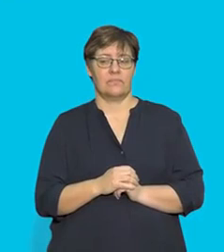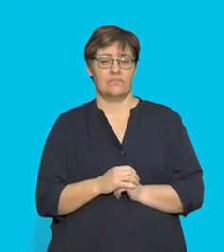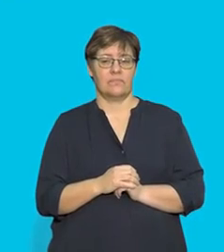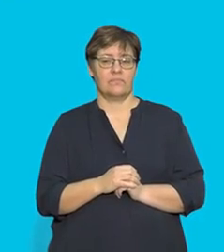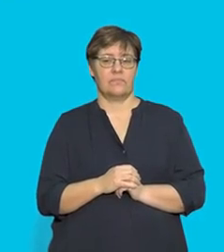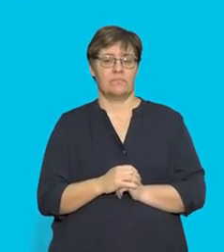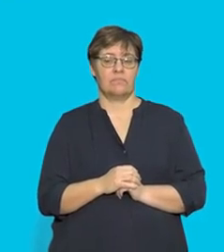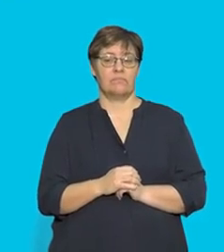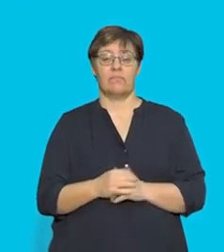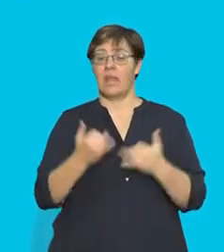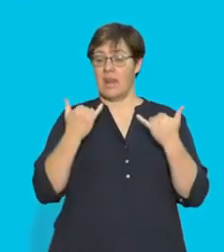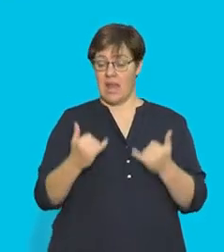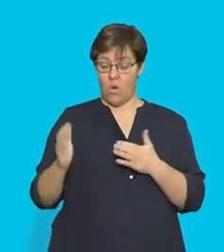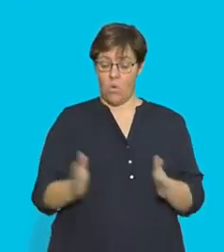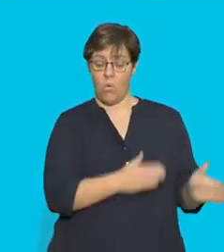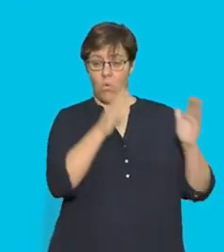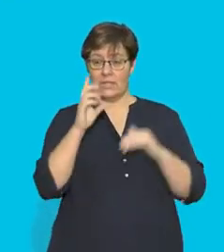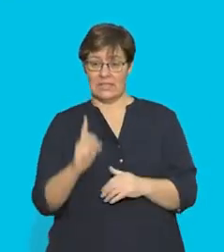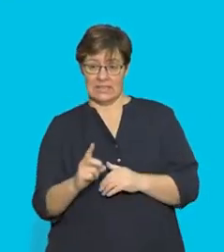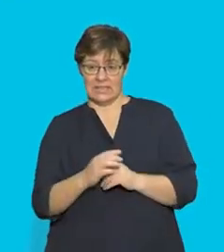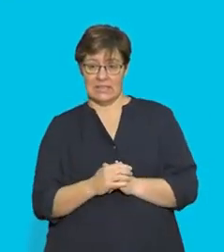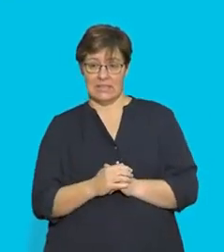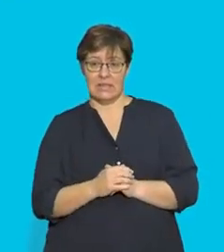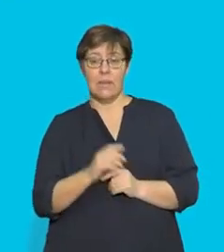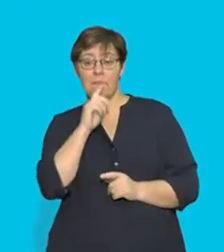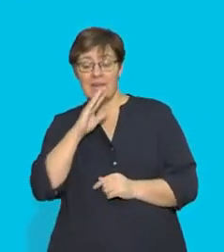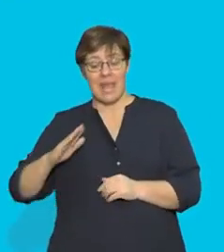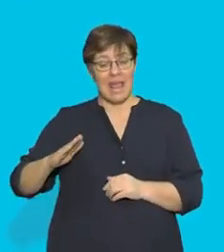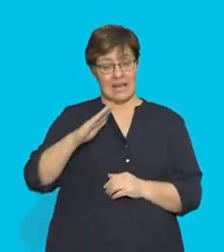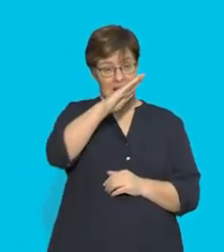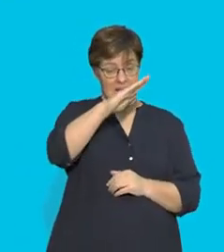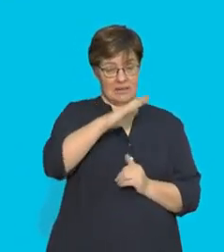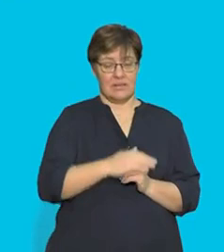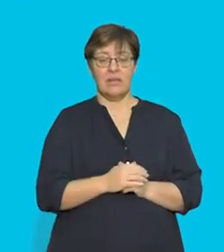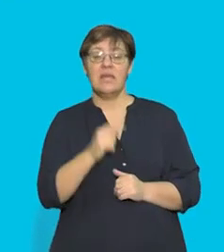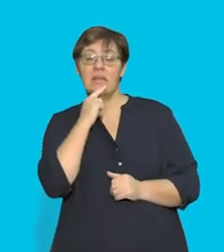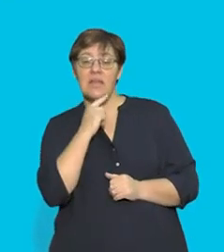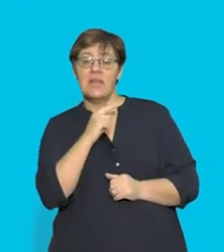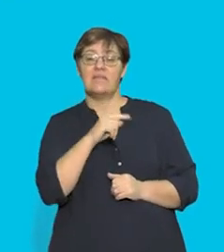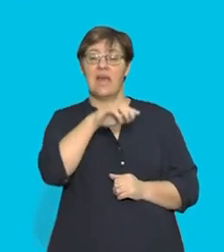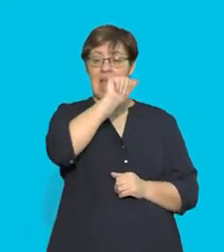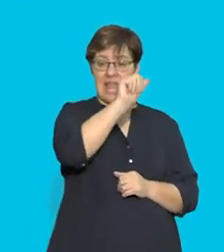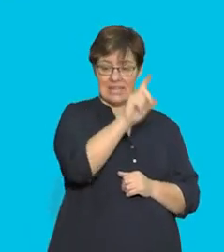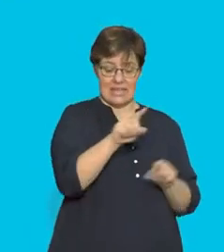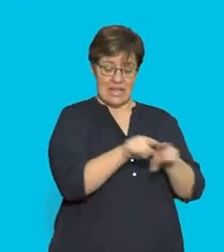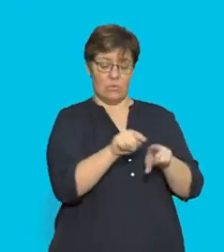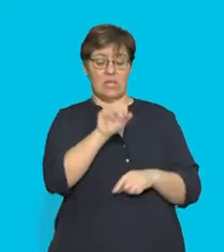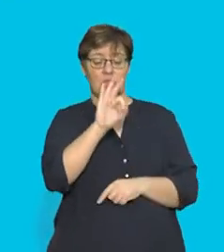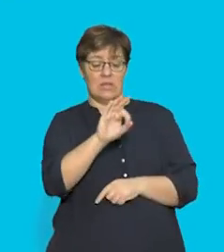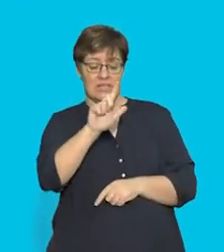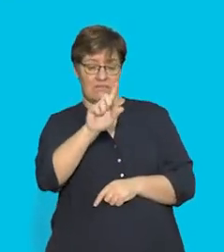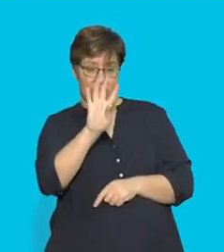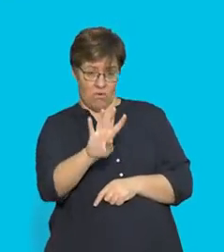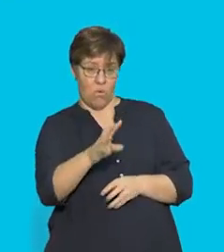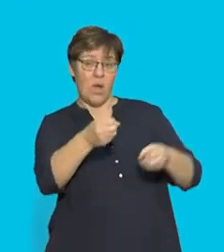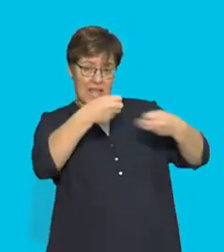Okay, this one now involves the inclined plane. They tell us if AD is equal to 374 meters, so they're